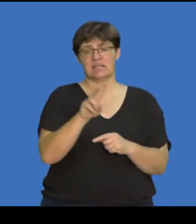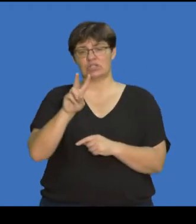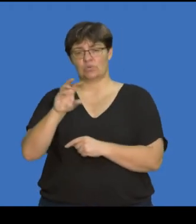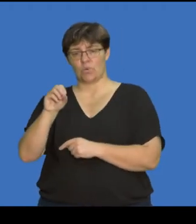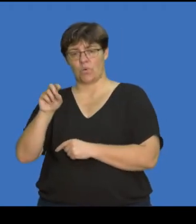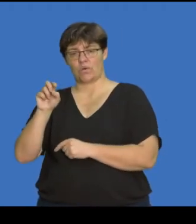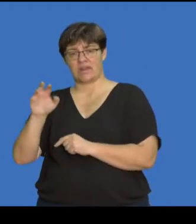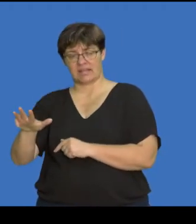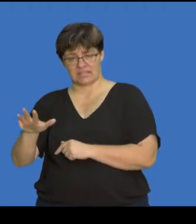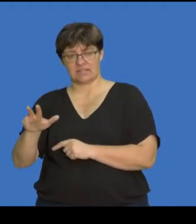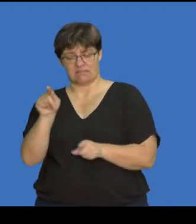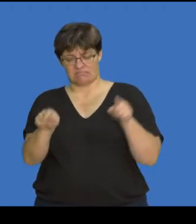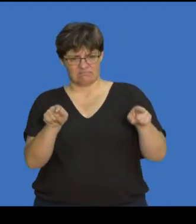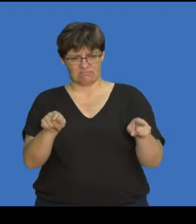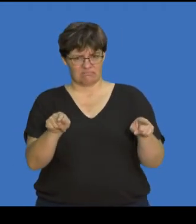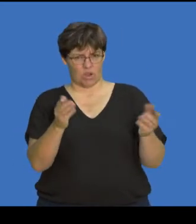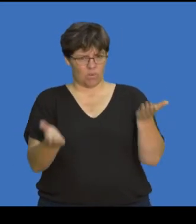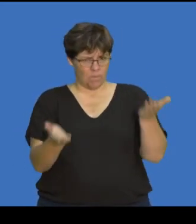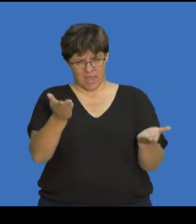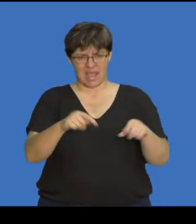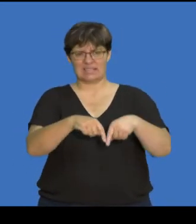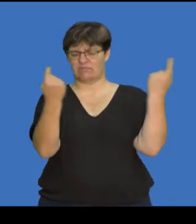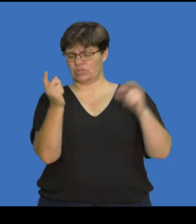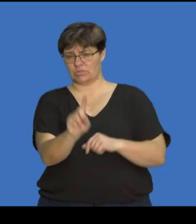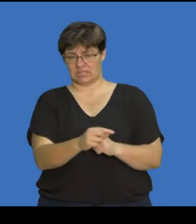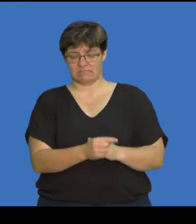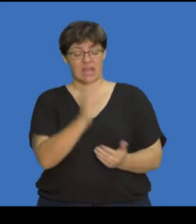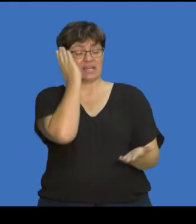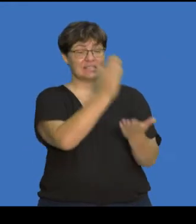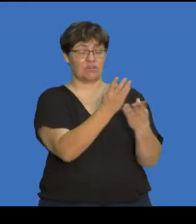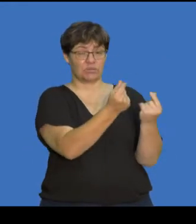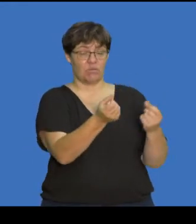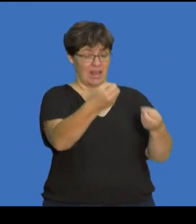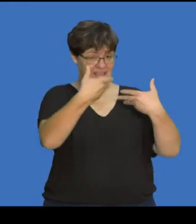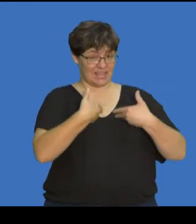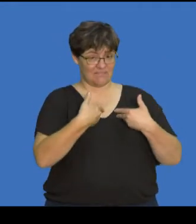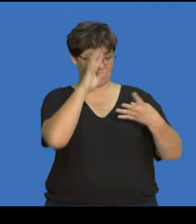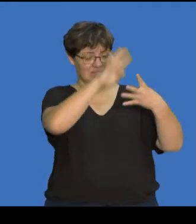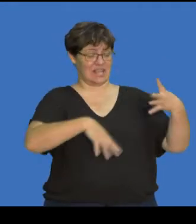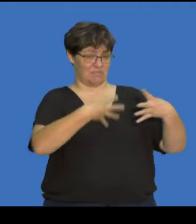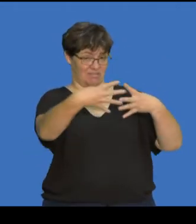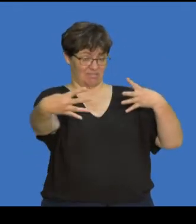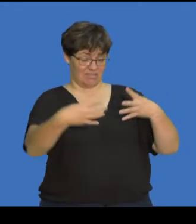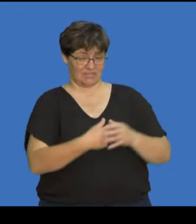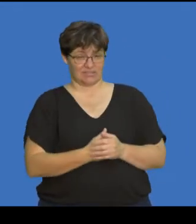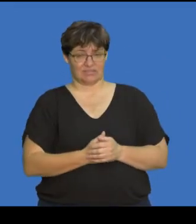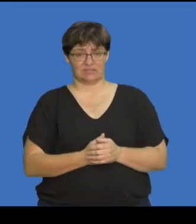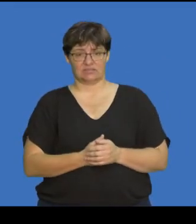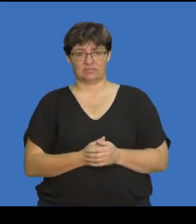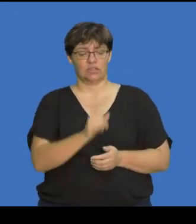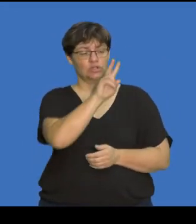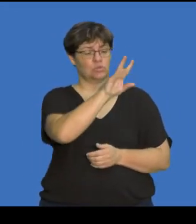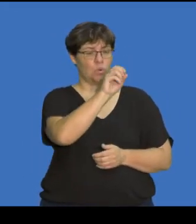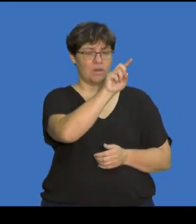the difference. Let's do that. So here's my direct material cost. It's given to you in a table form. There's 2018,